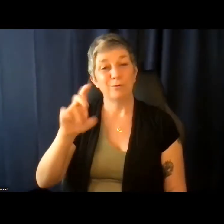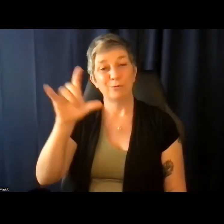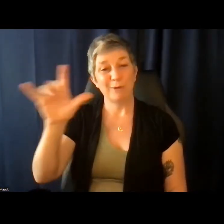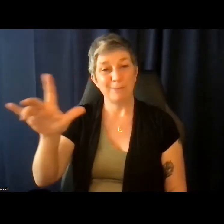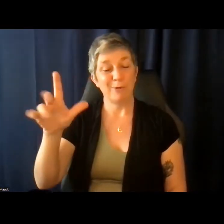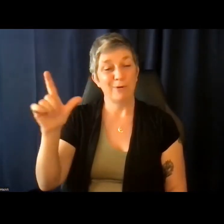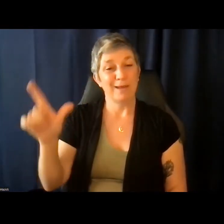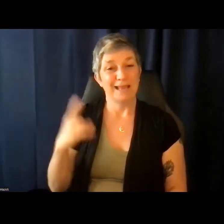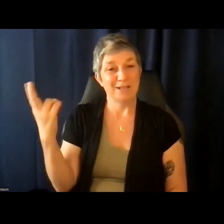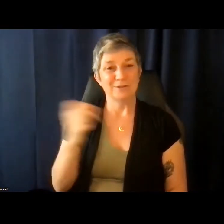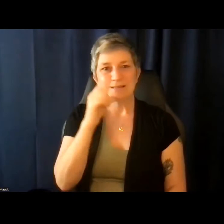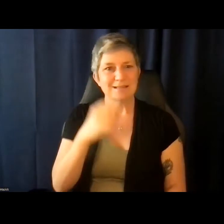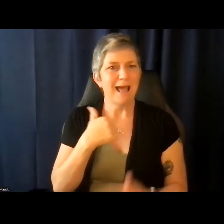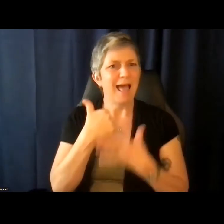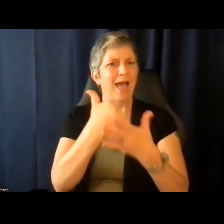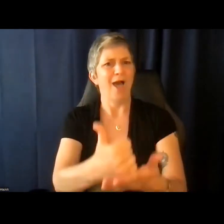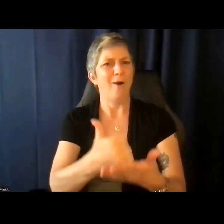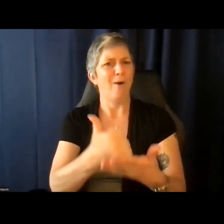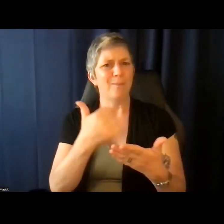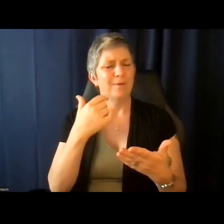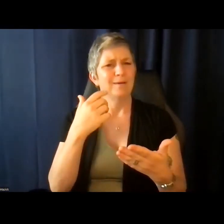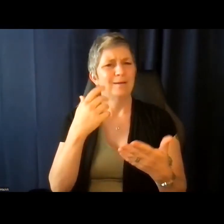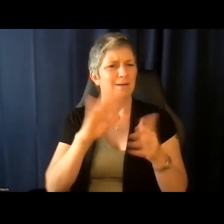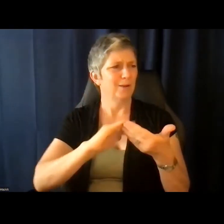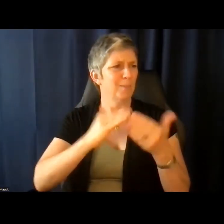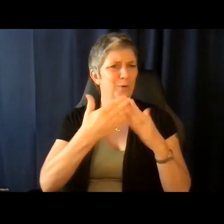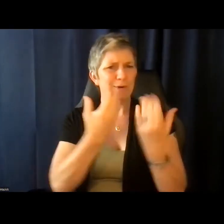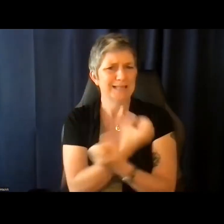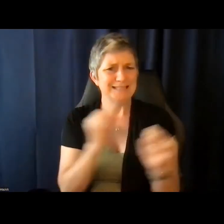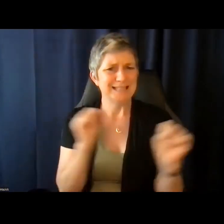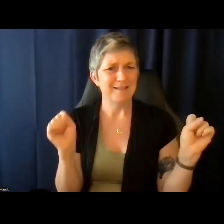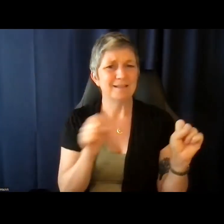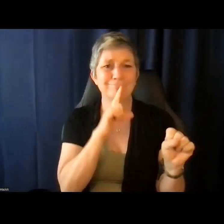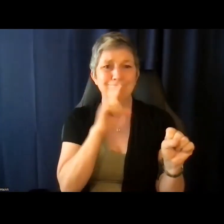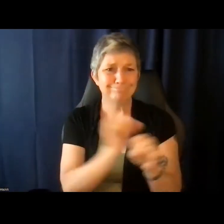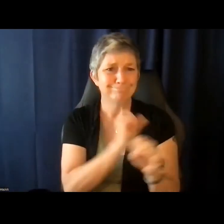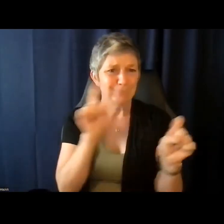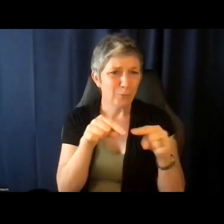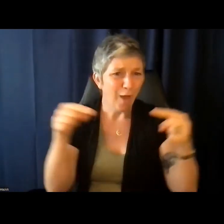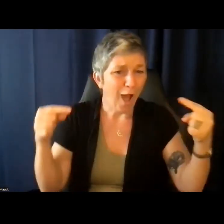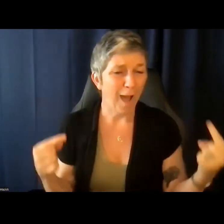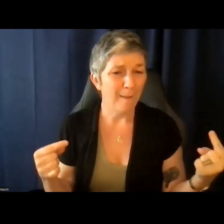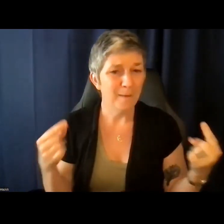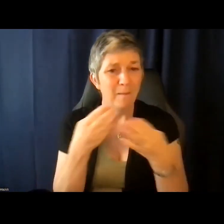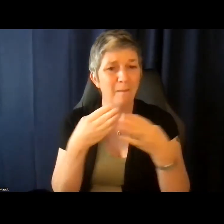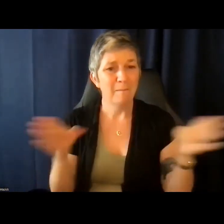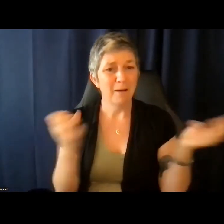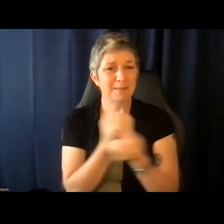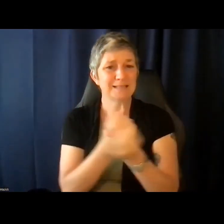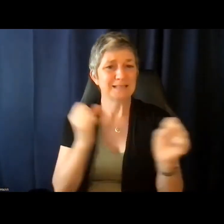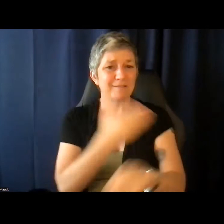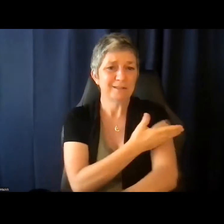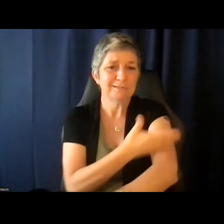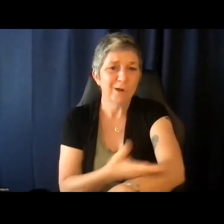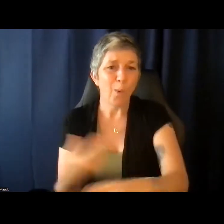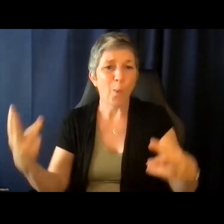contribute to public safety, but in fact, it may do the opposite. It may actually make public safety worse because you